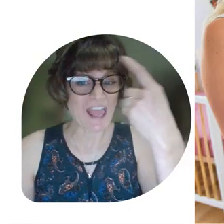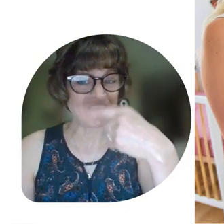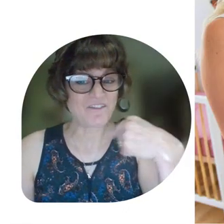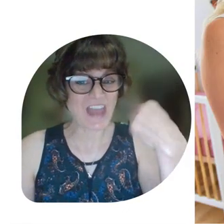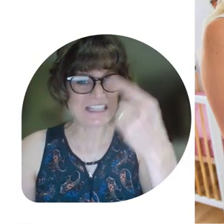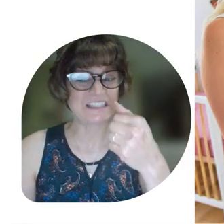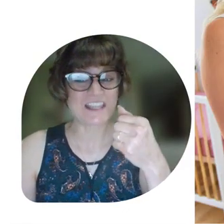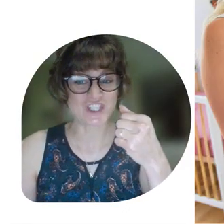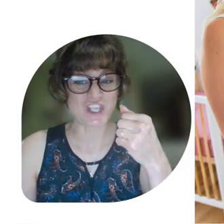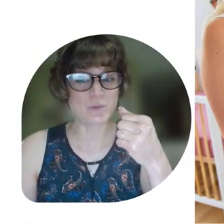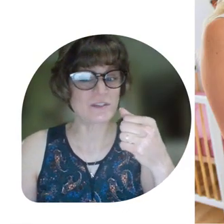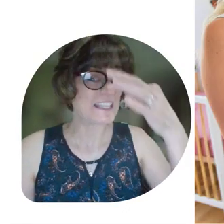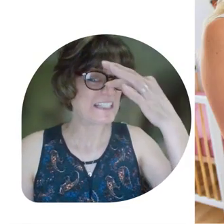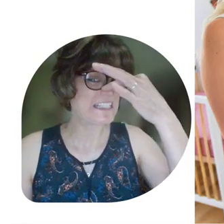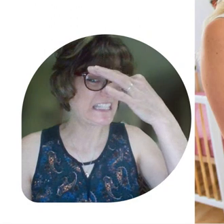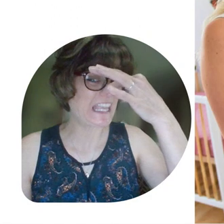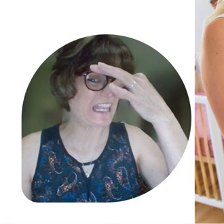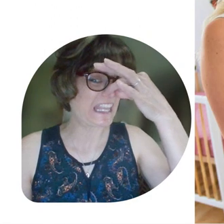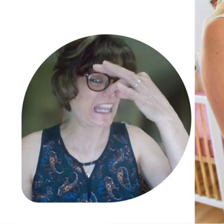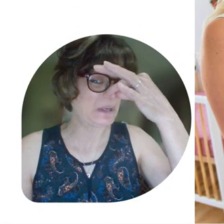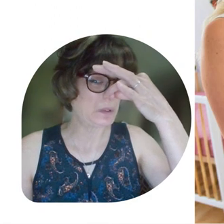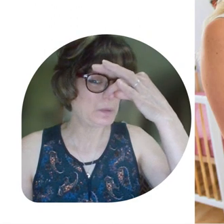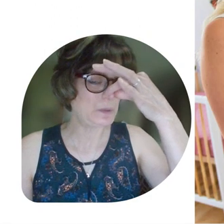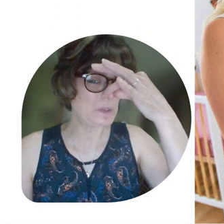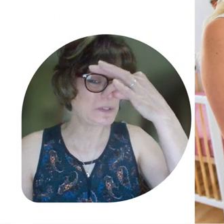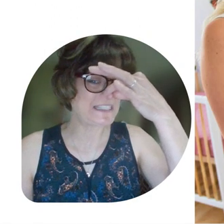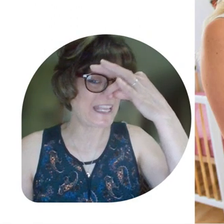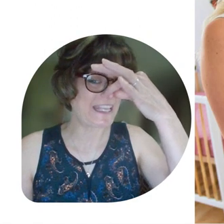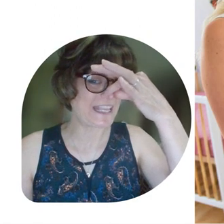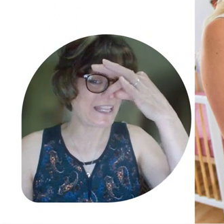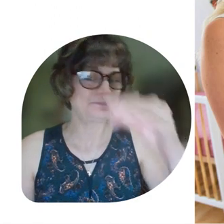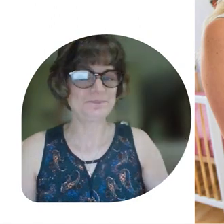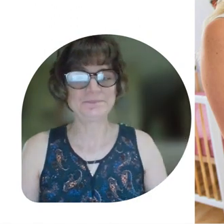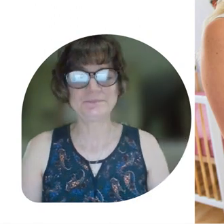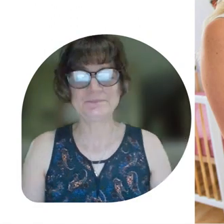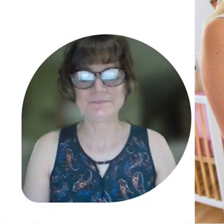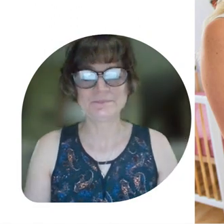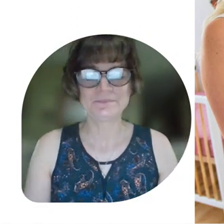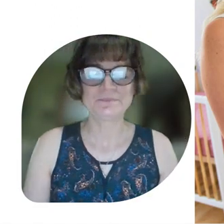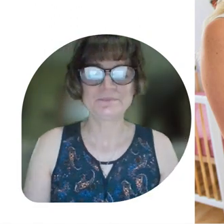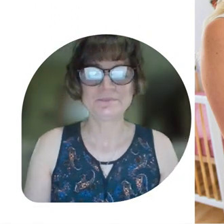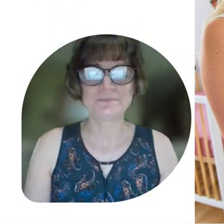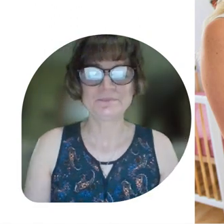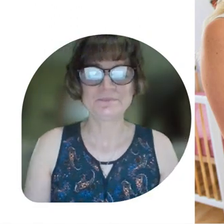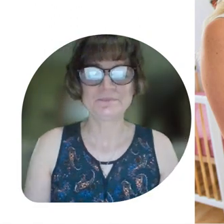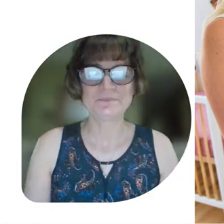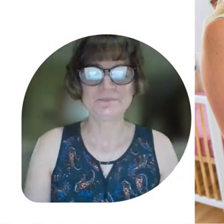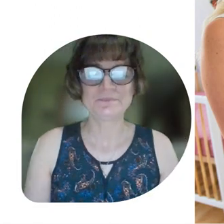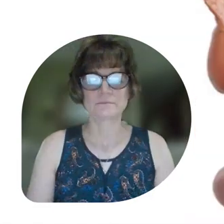you're going to have the face that shows stinky. Woo, stinky.